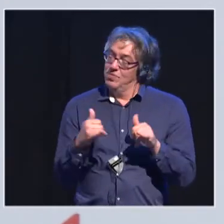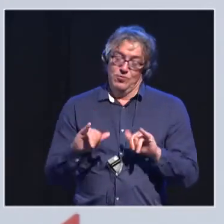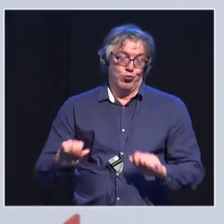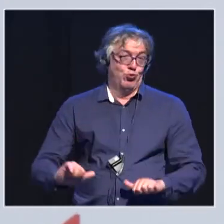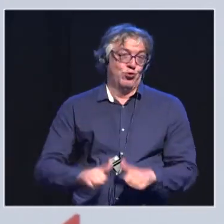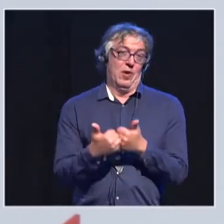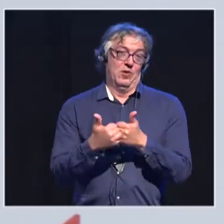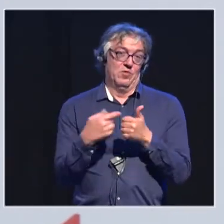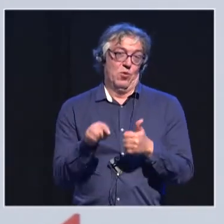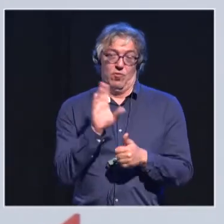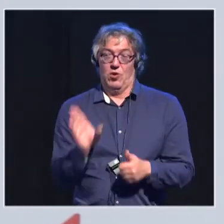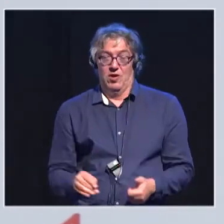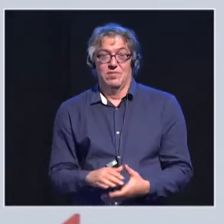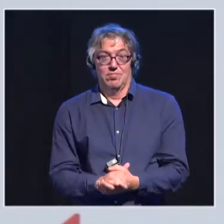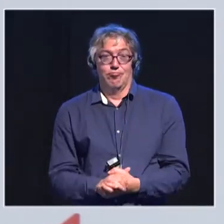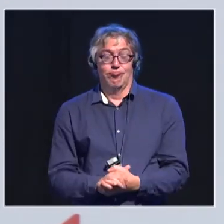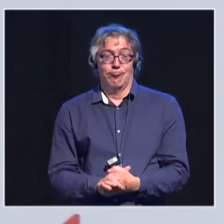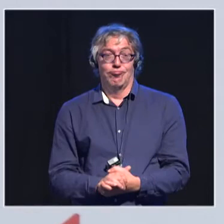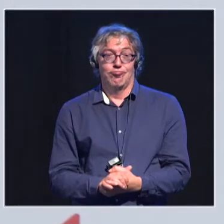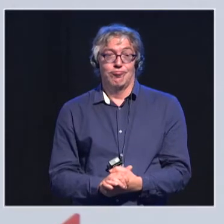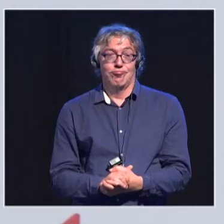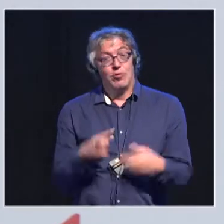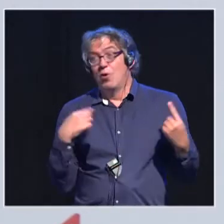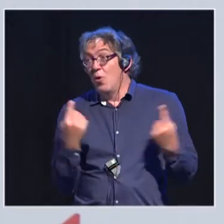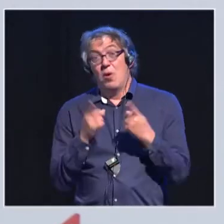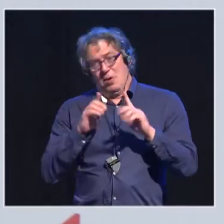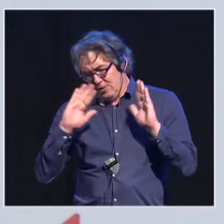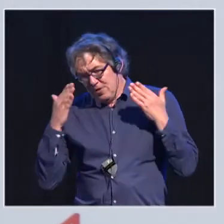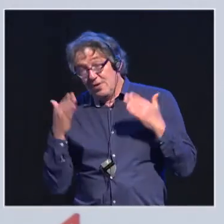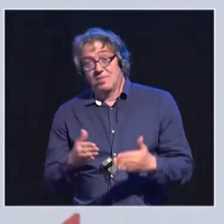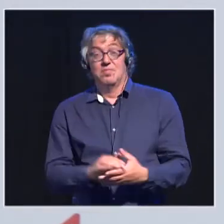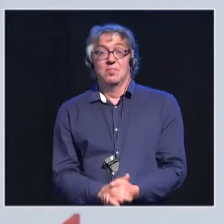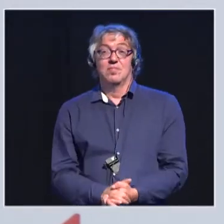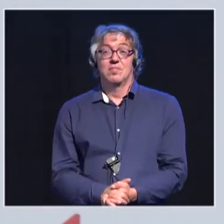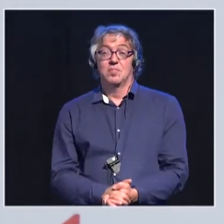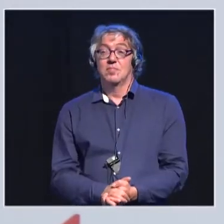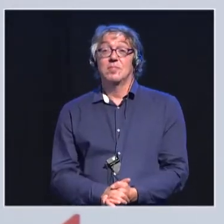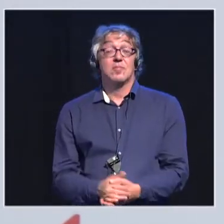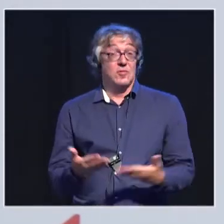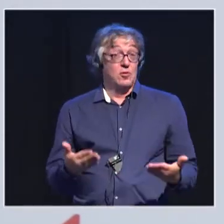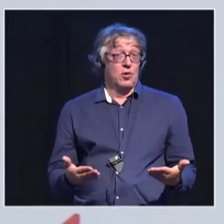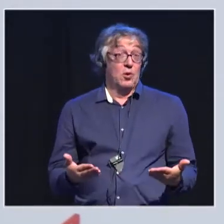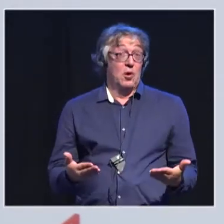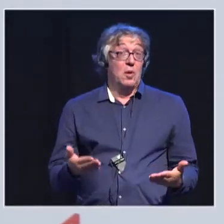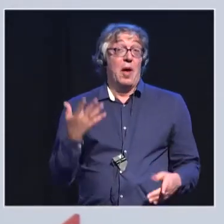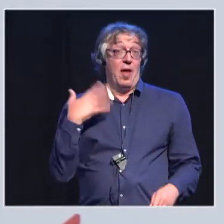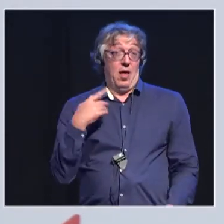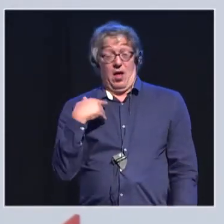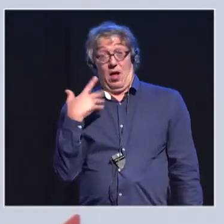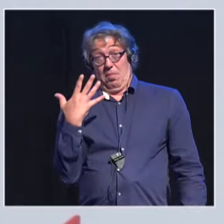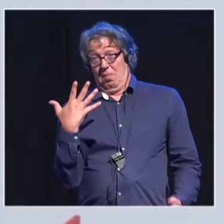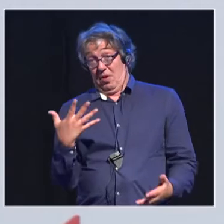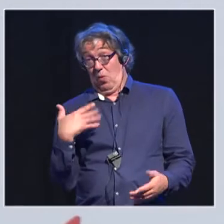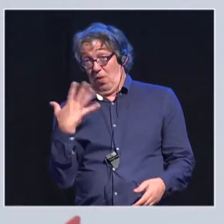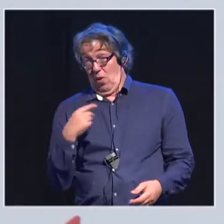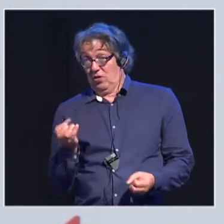all have to address. I don't know whether this is also the time to talk about another challenge when it